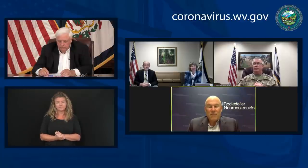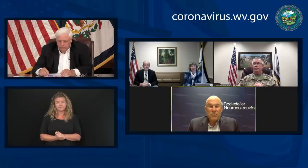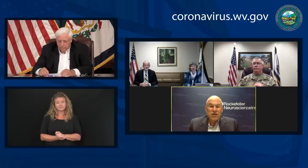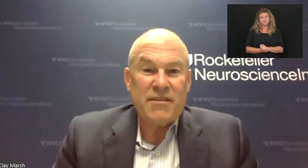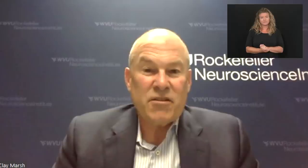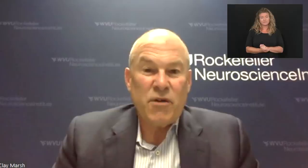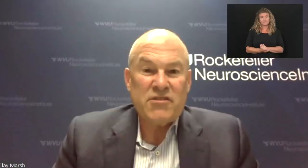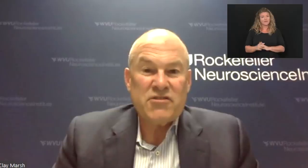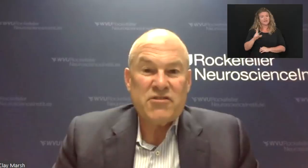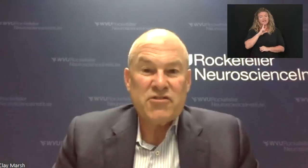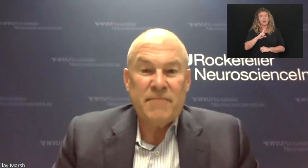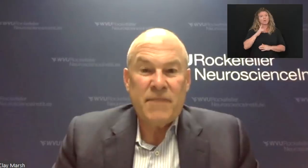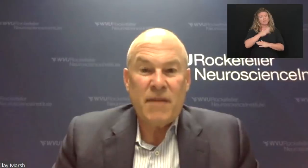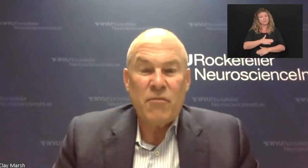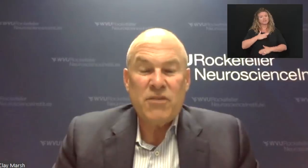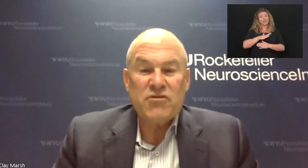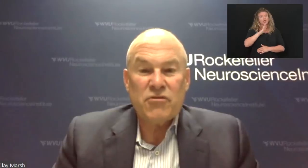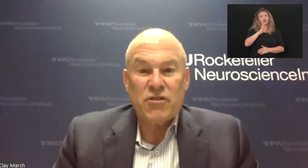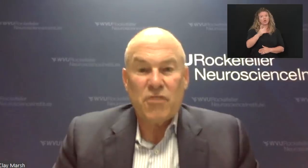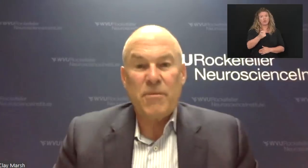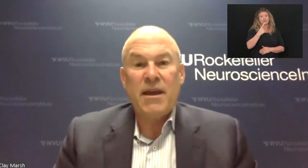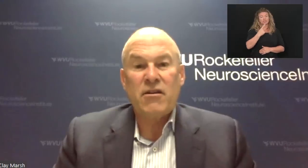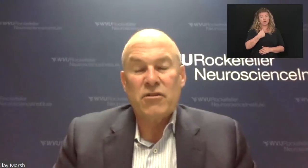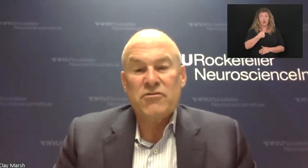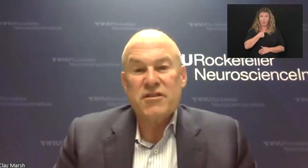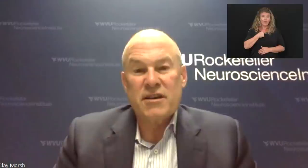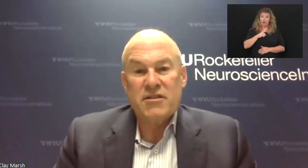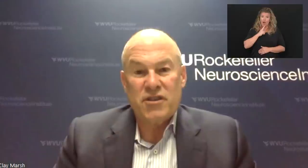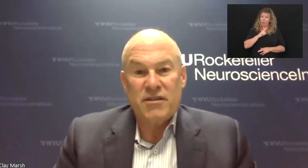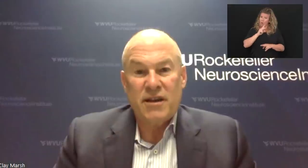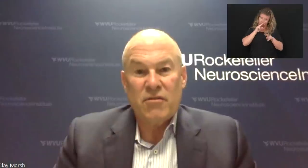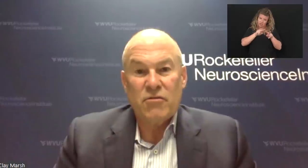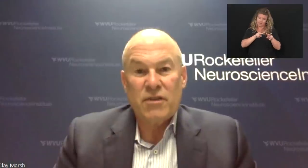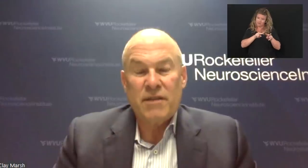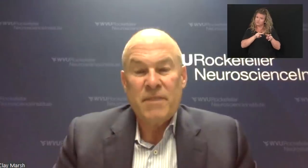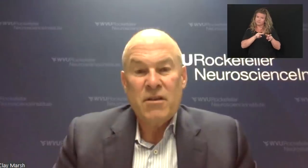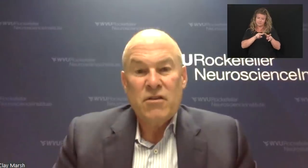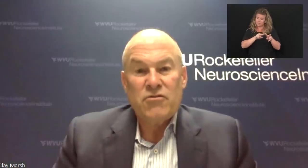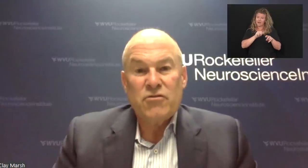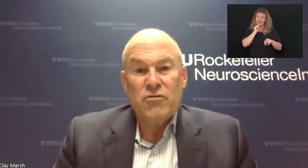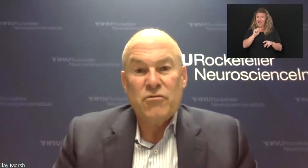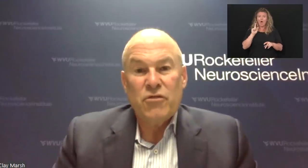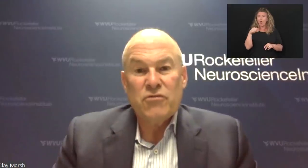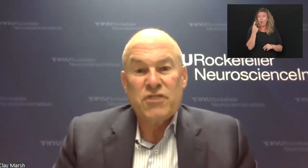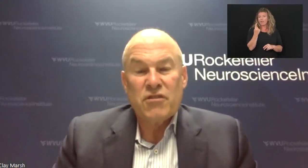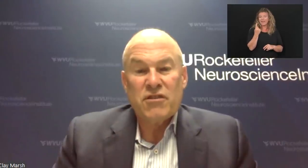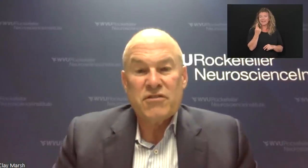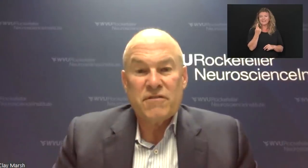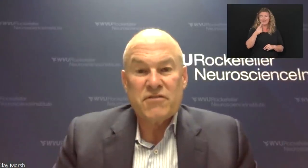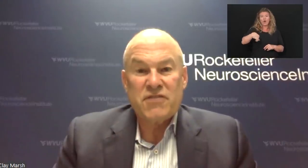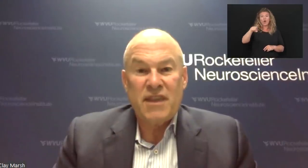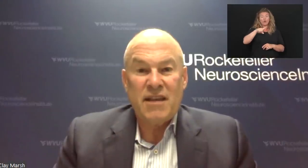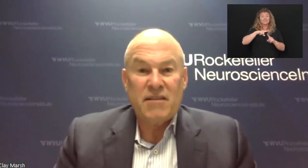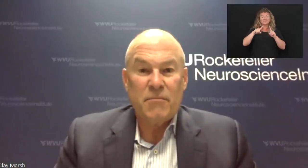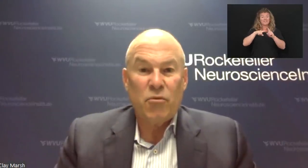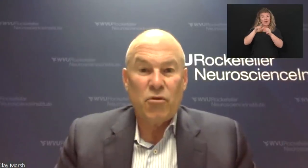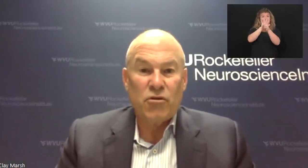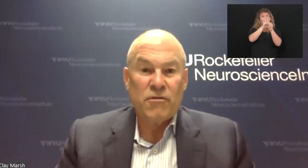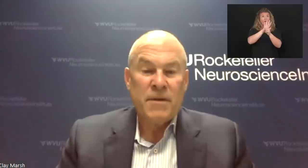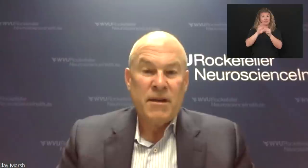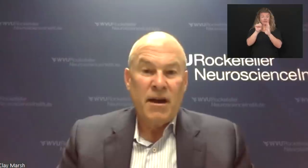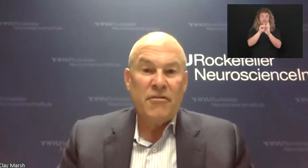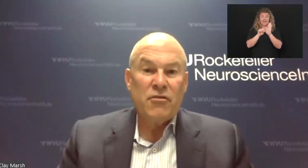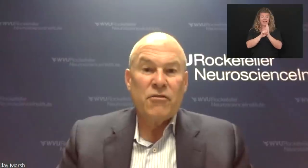Well, I appreciate the question. And we certainly are paying close attention not only to those areas of the state that